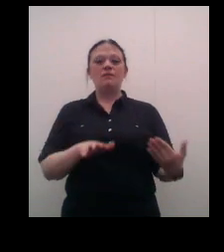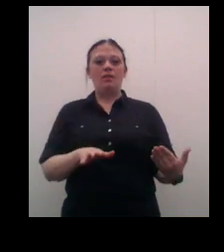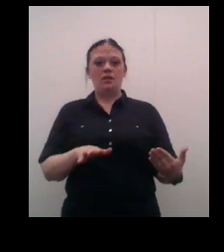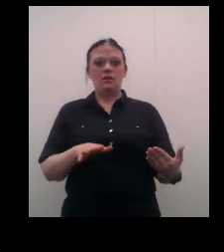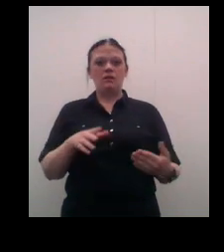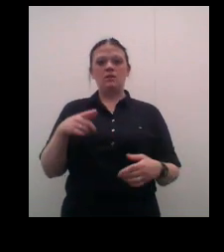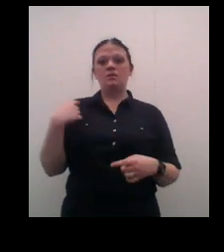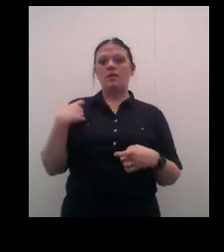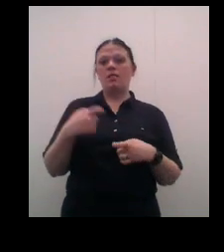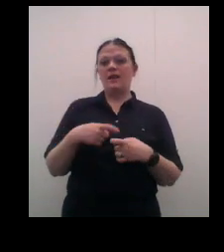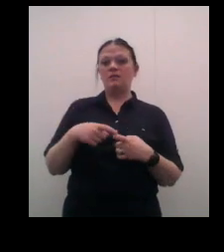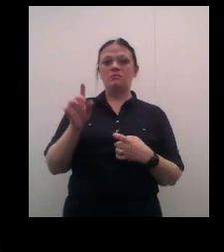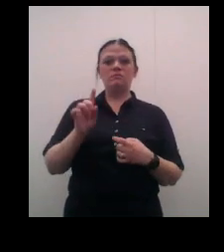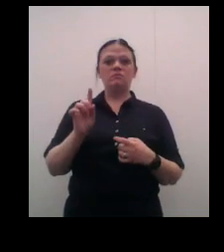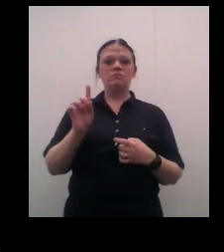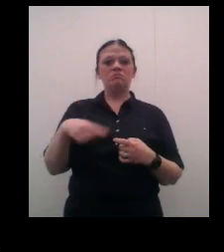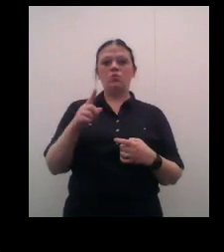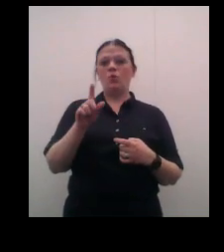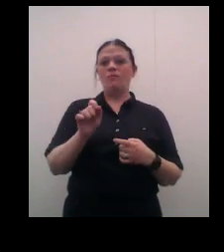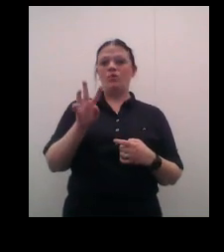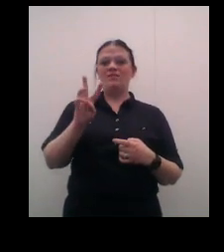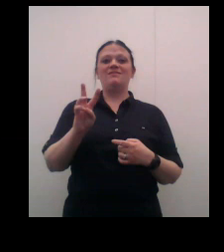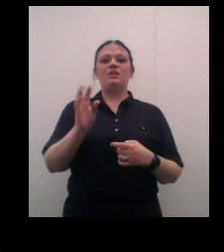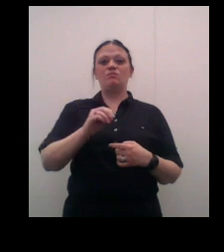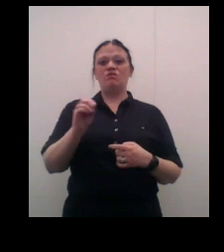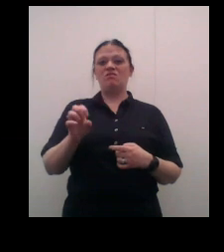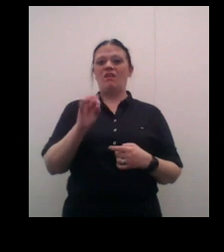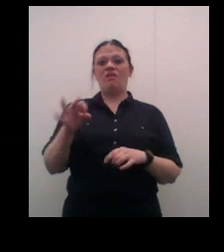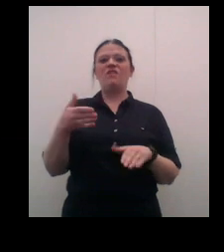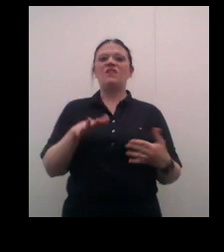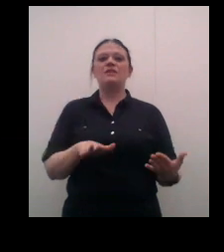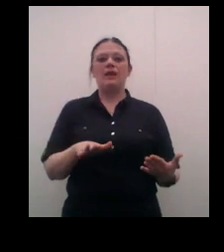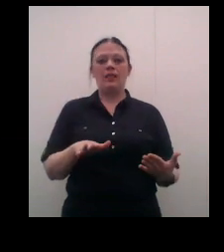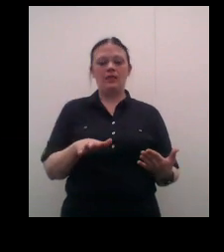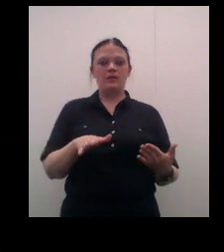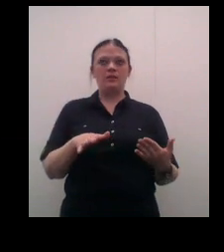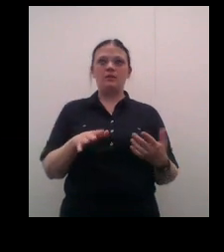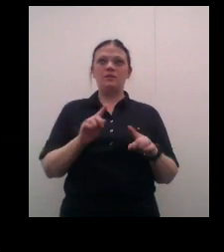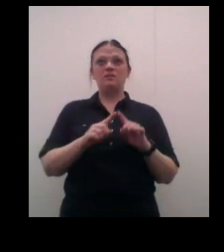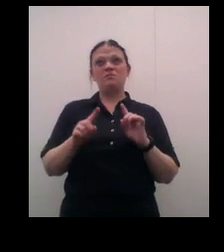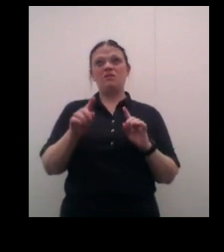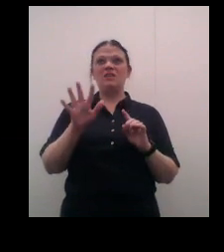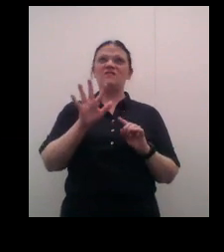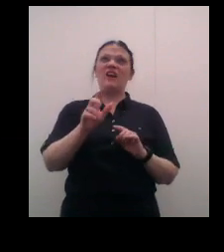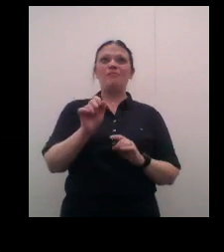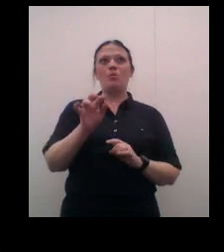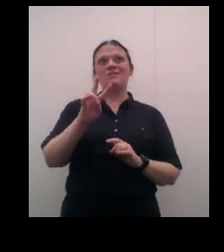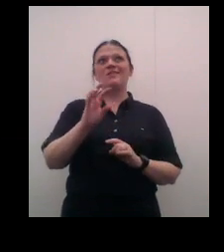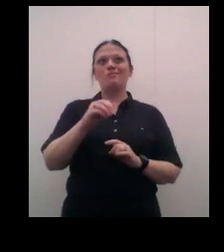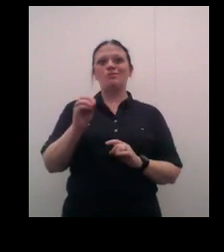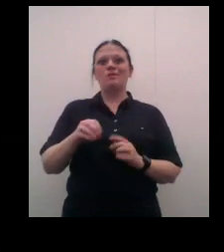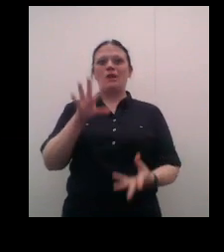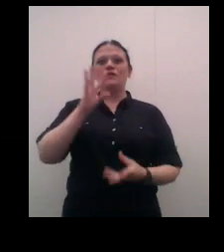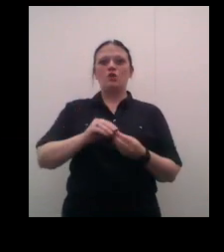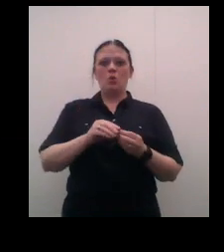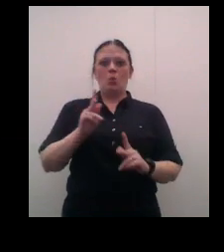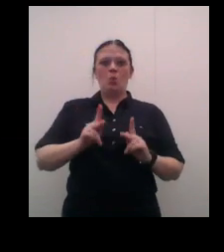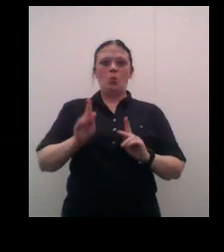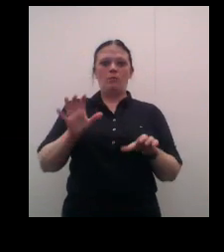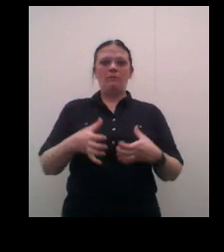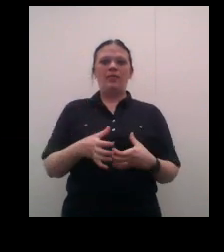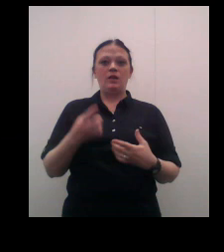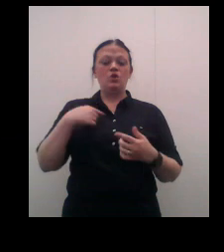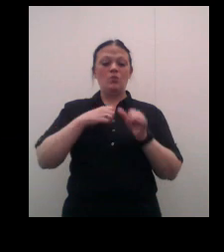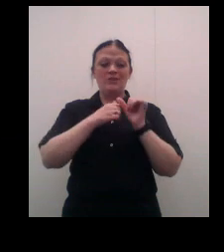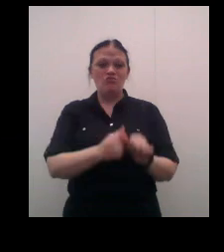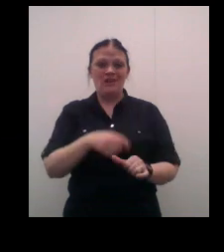And Latinos are only making up 1.6% of the fatalities, even though they make up roughly 5.7% of the population. We keep track of this because